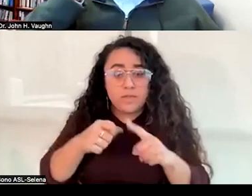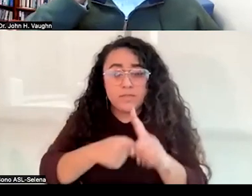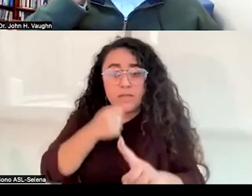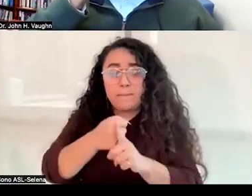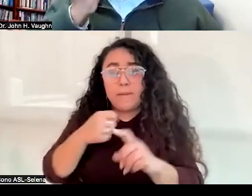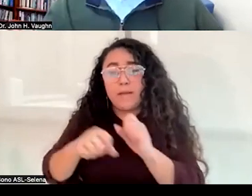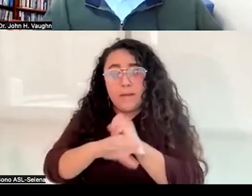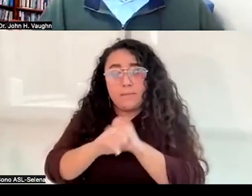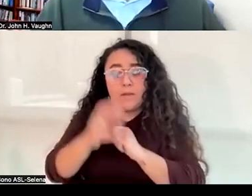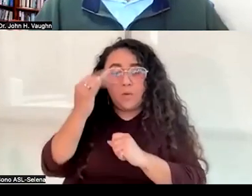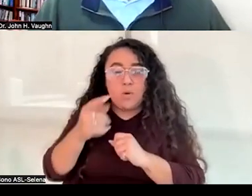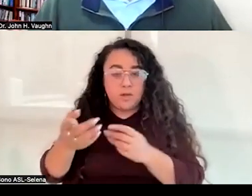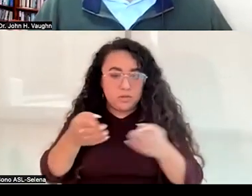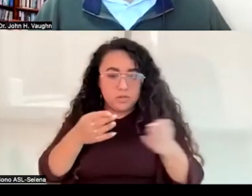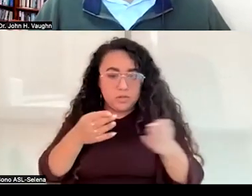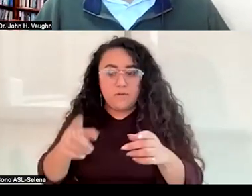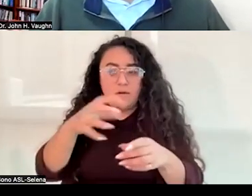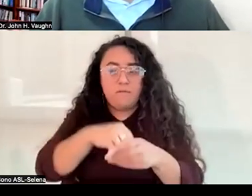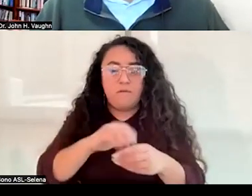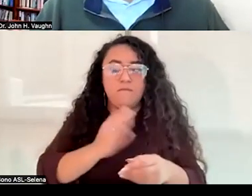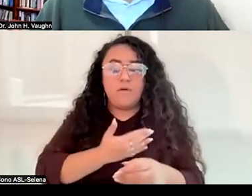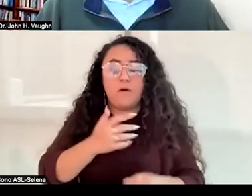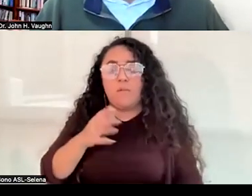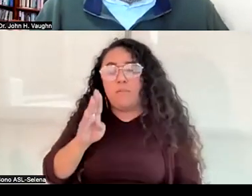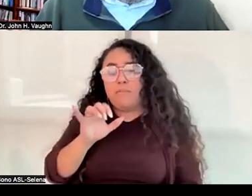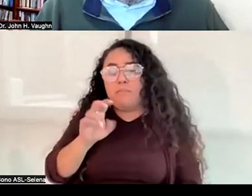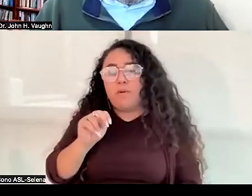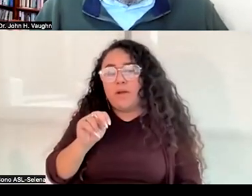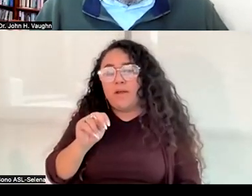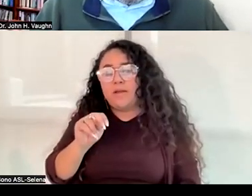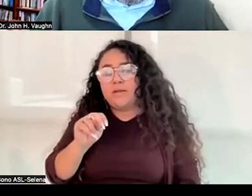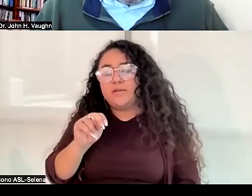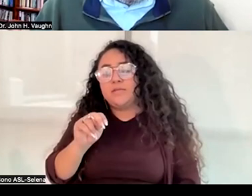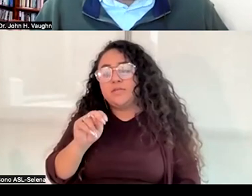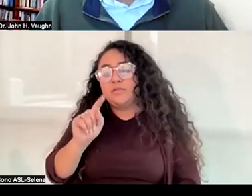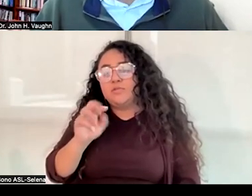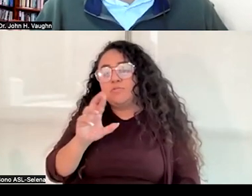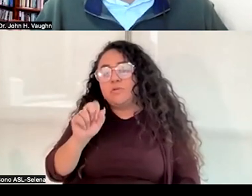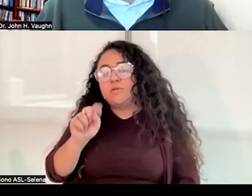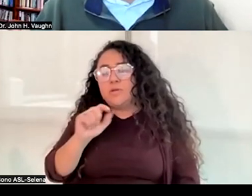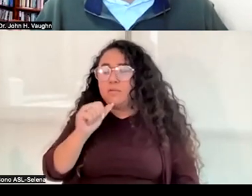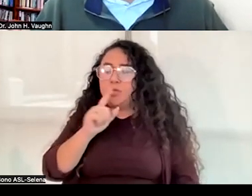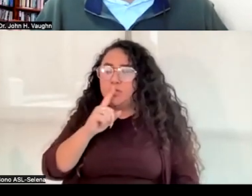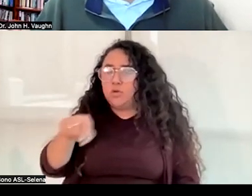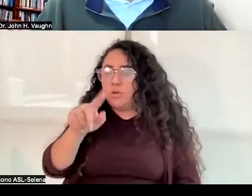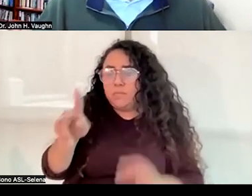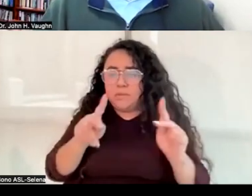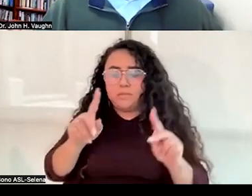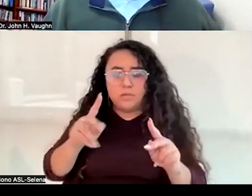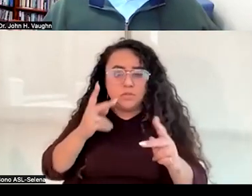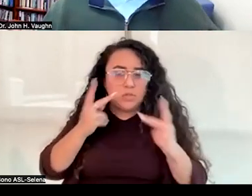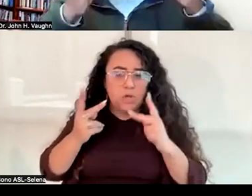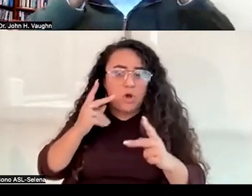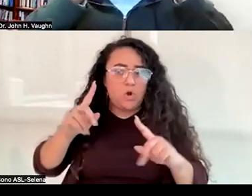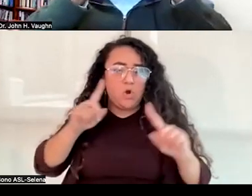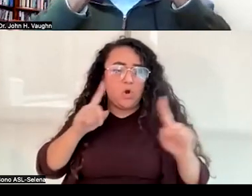Campaign, because you served as a part of our Brain Trust. And I don't know if people saw or heard, you were one of